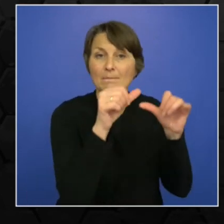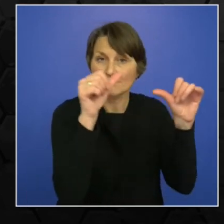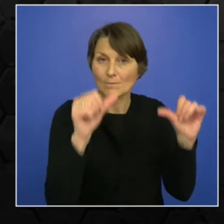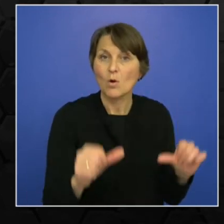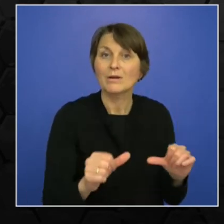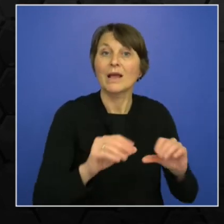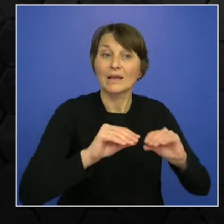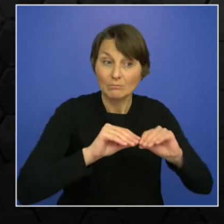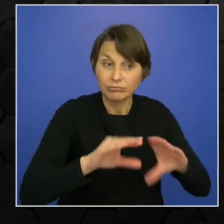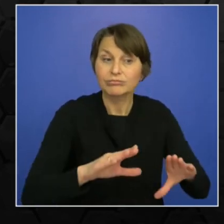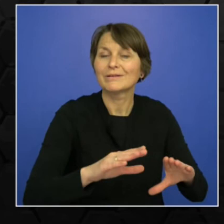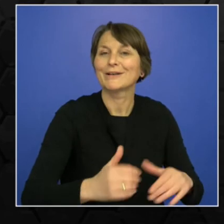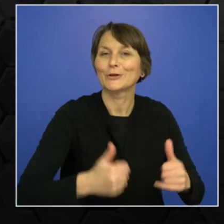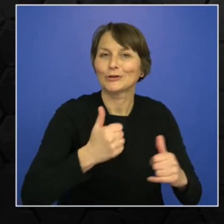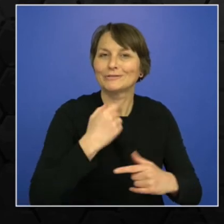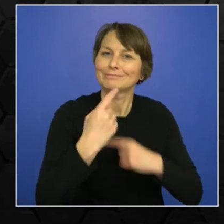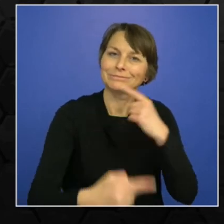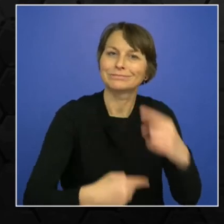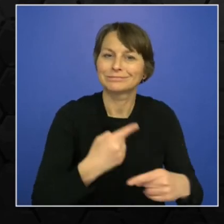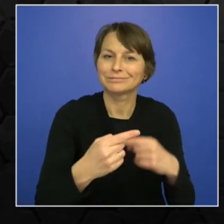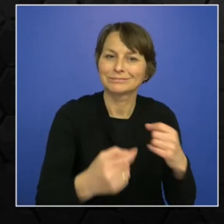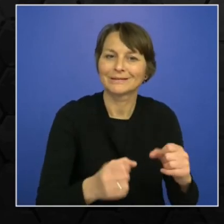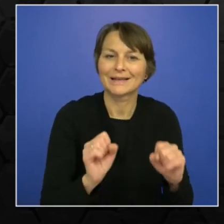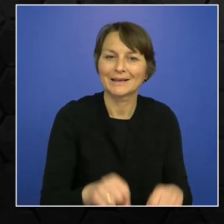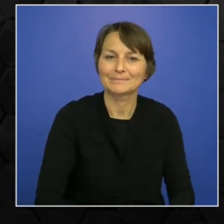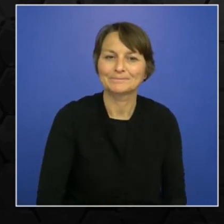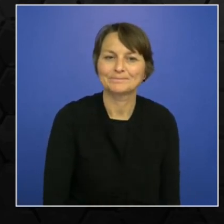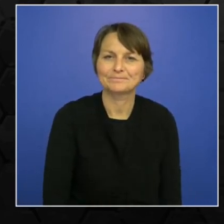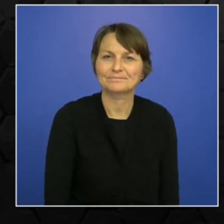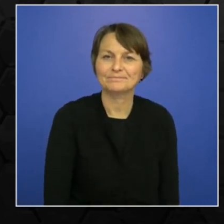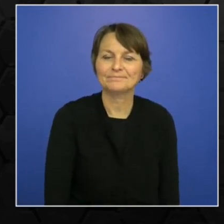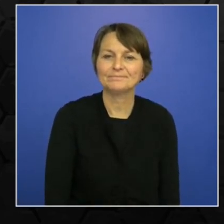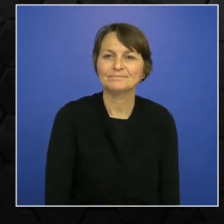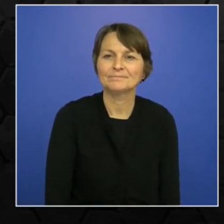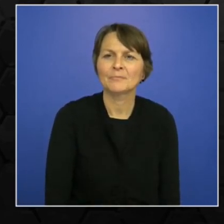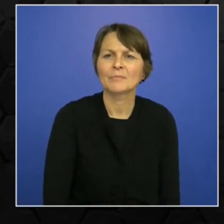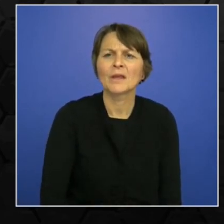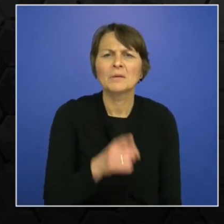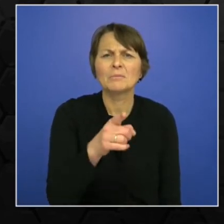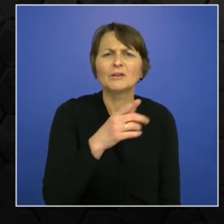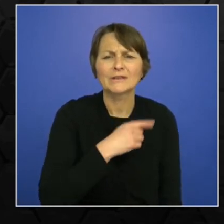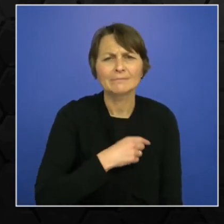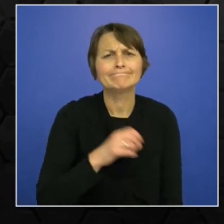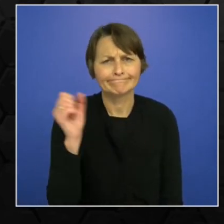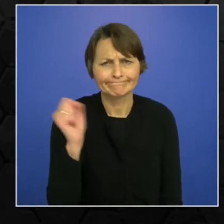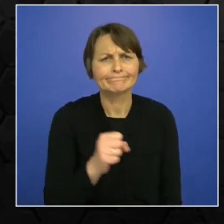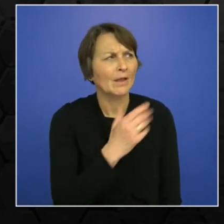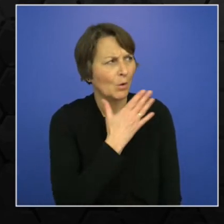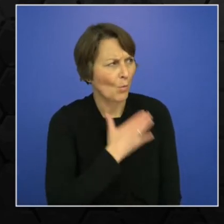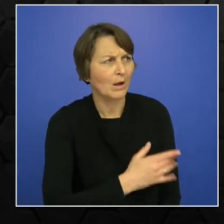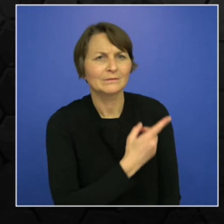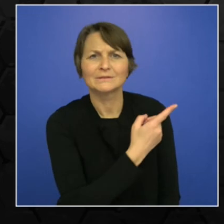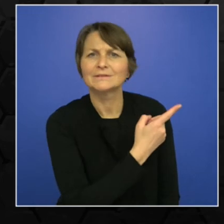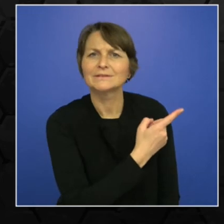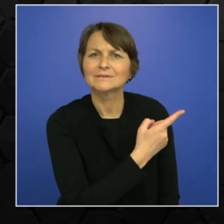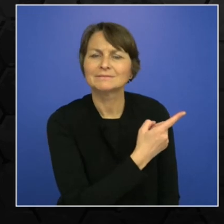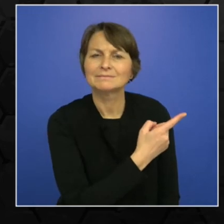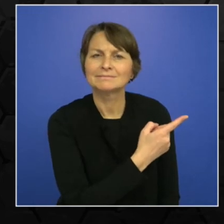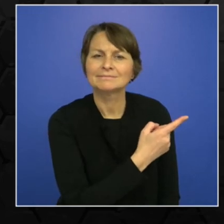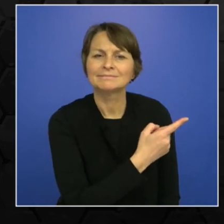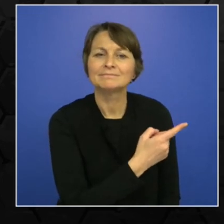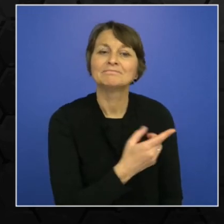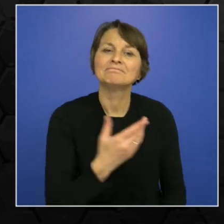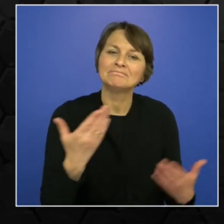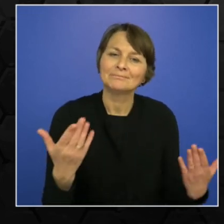go. But why go for edge AI? So we know that CPUs and sensors